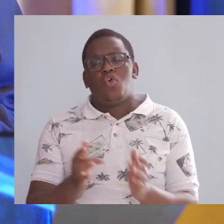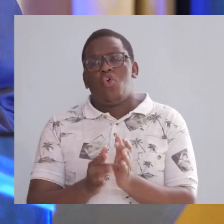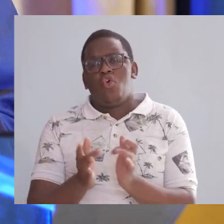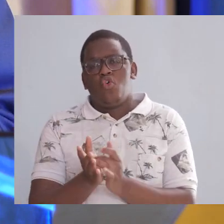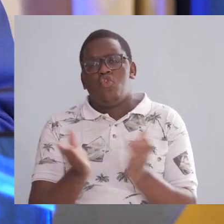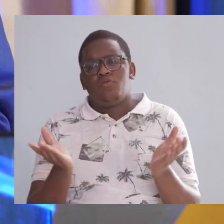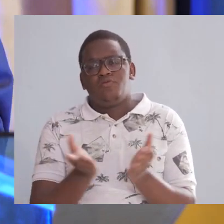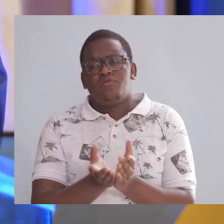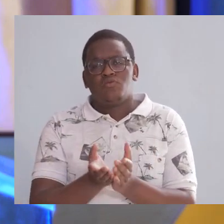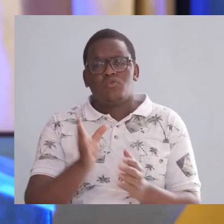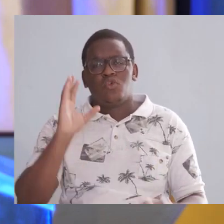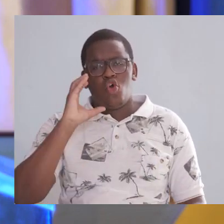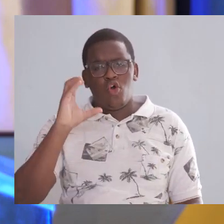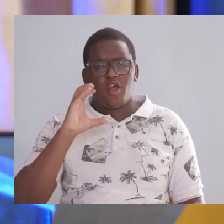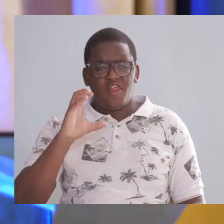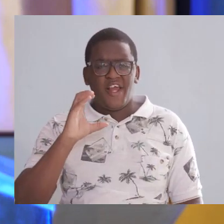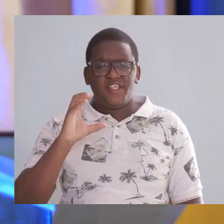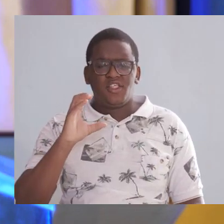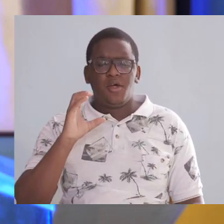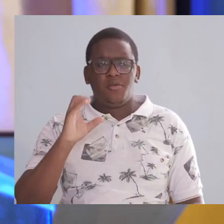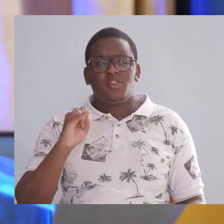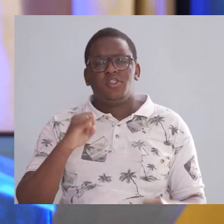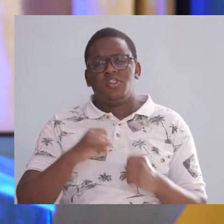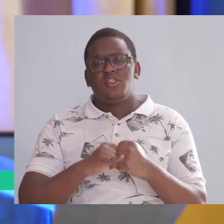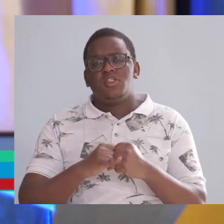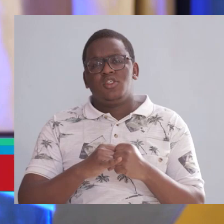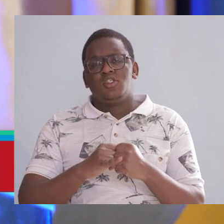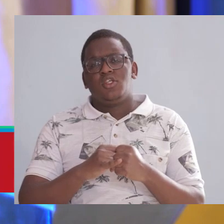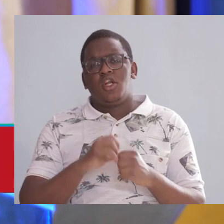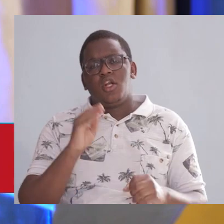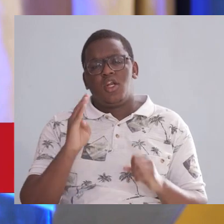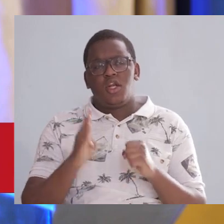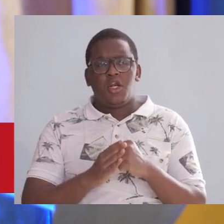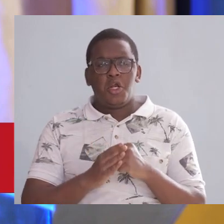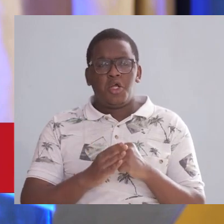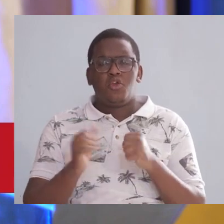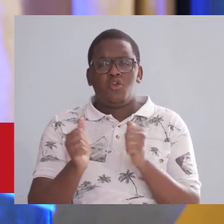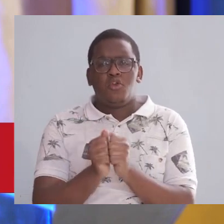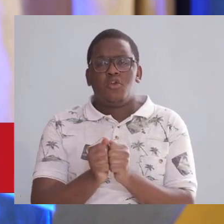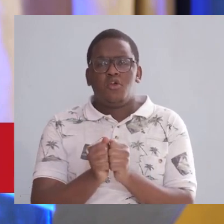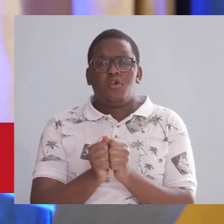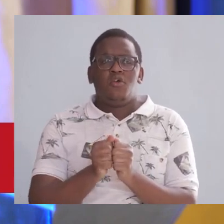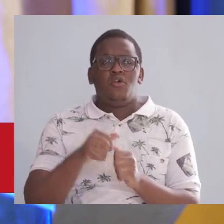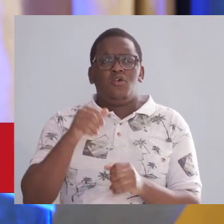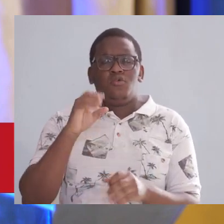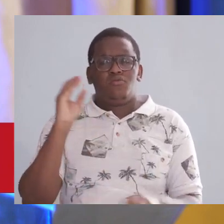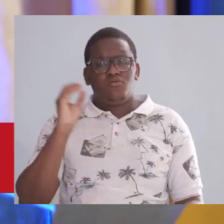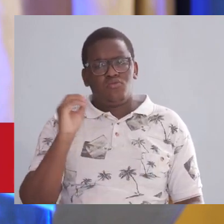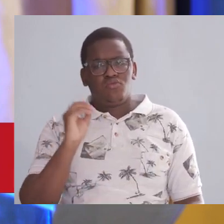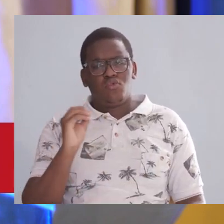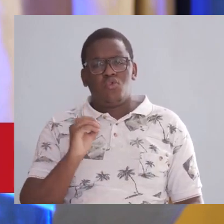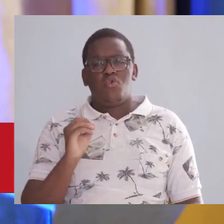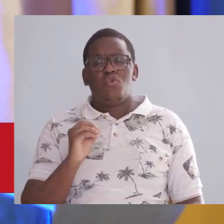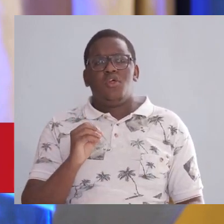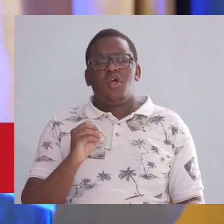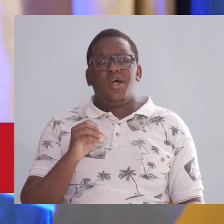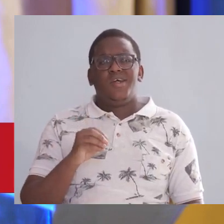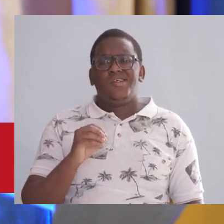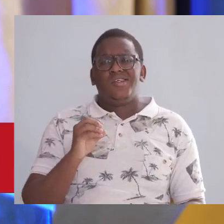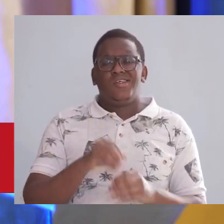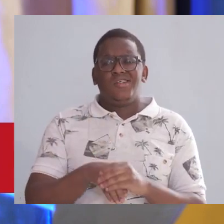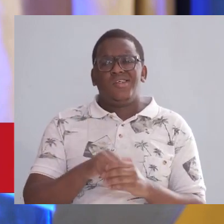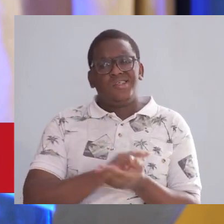chapter 6, verses 9 through 10, that says this: do you not know that the unrighteous will not inherit the kingdom of